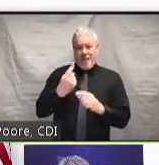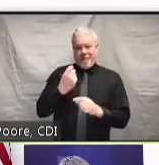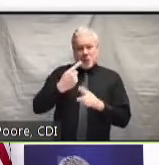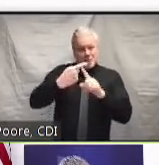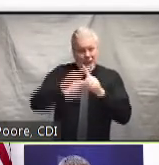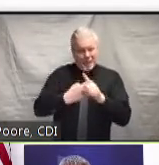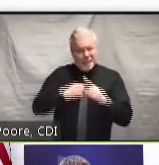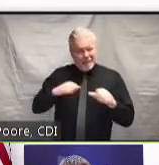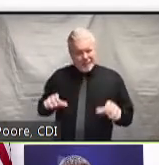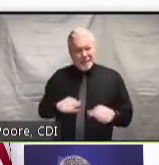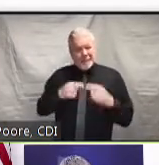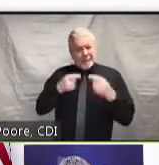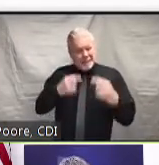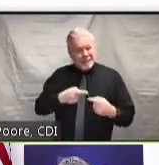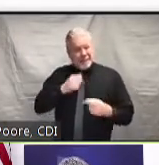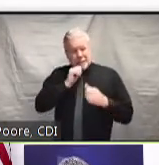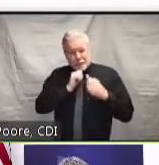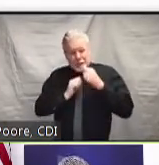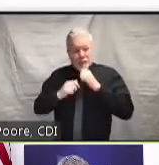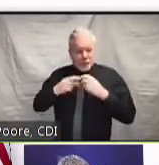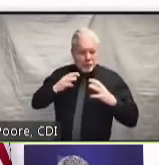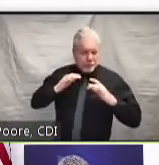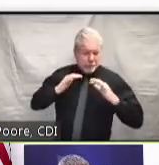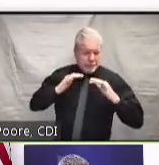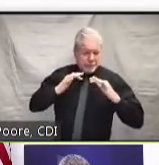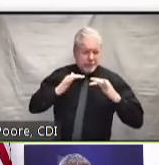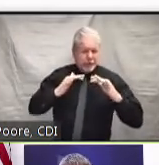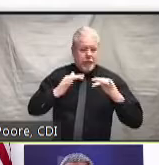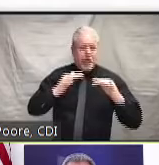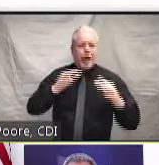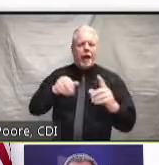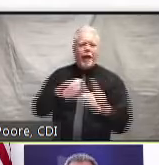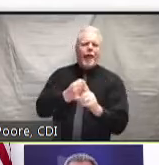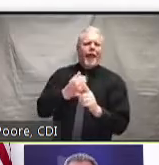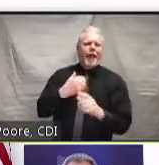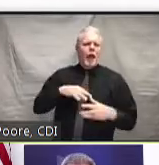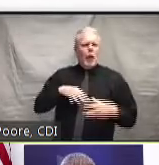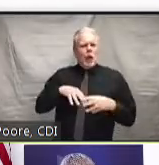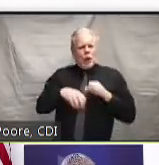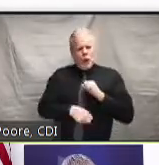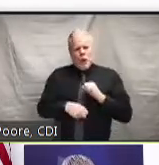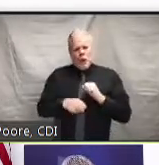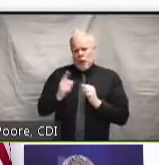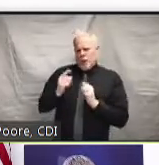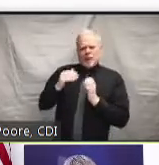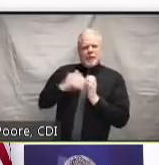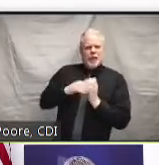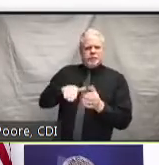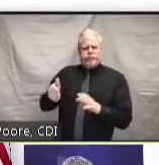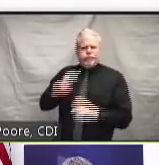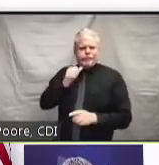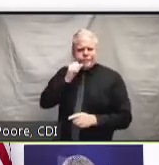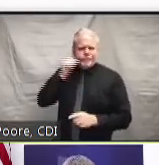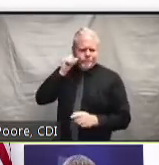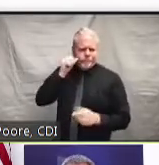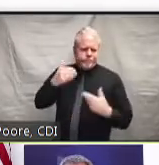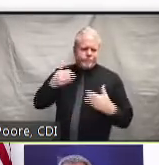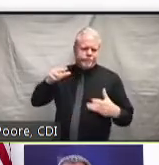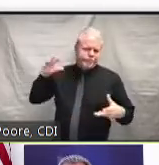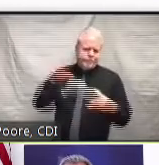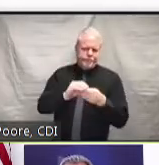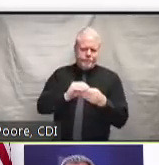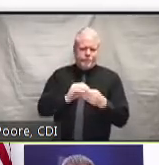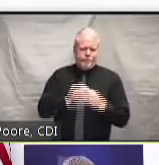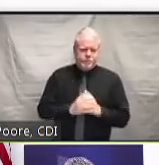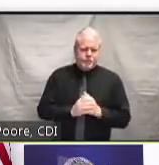our community to this terrible virus. We've all grown accustomed, in some ways almost numb, to the daily data that we